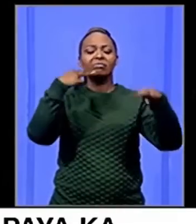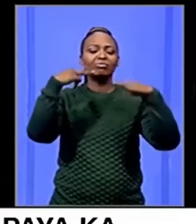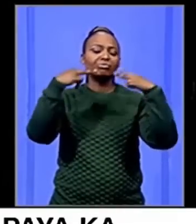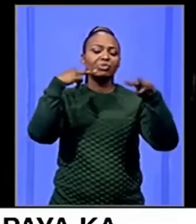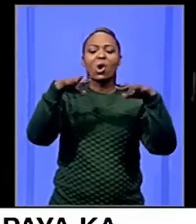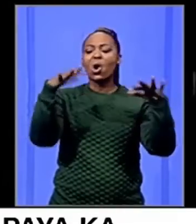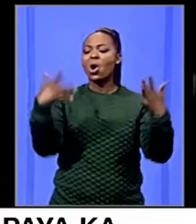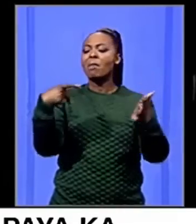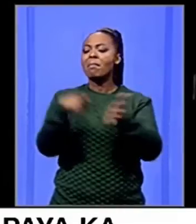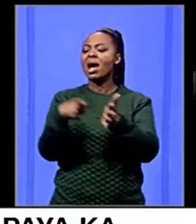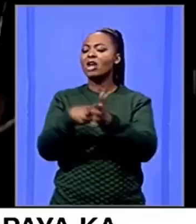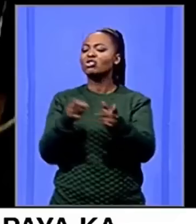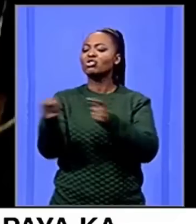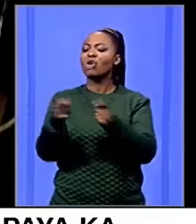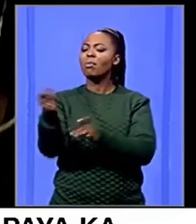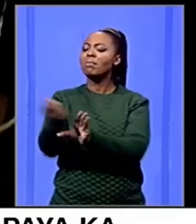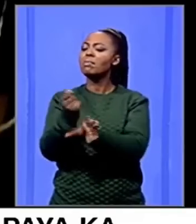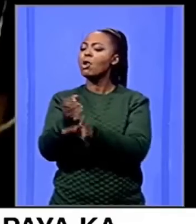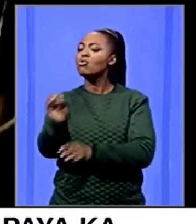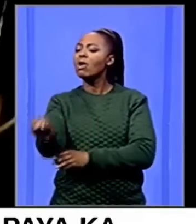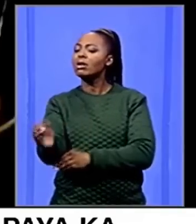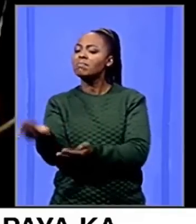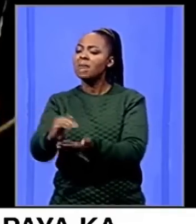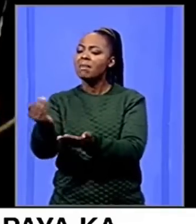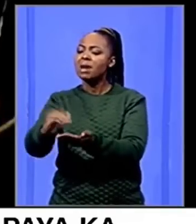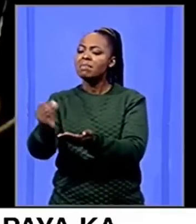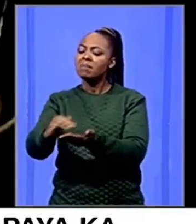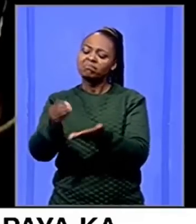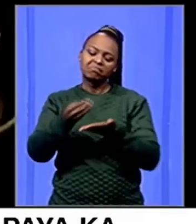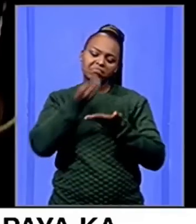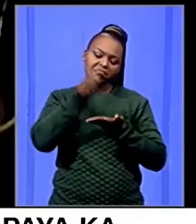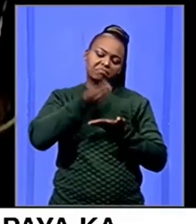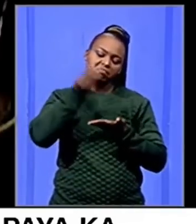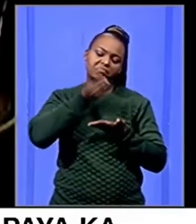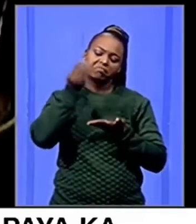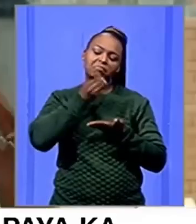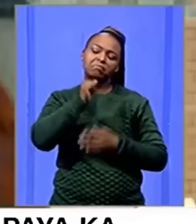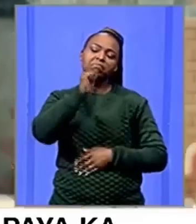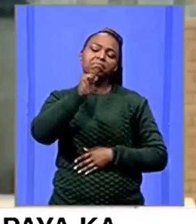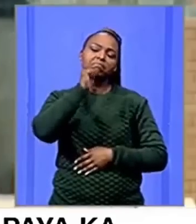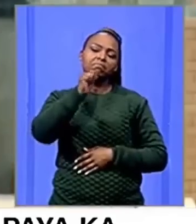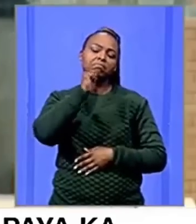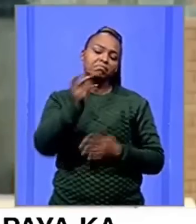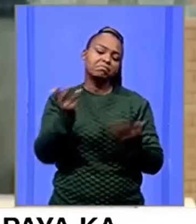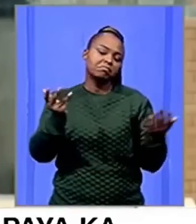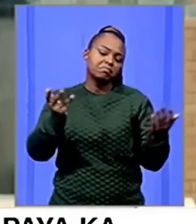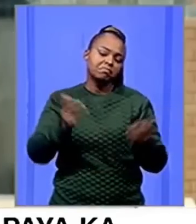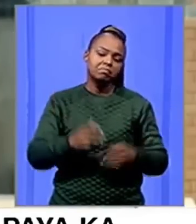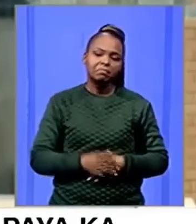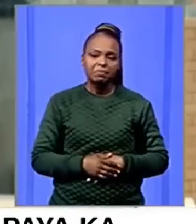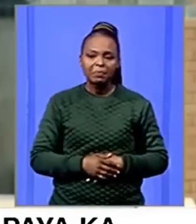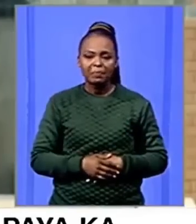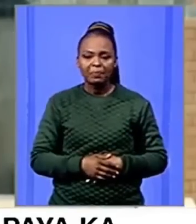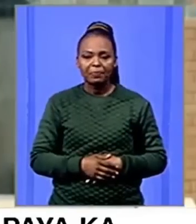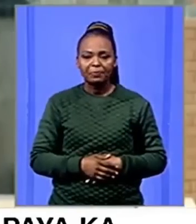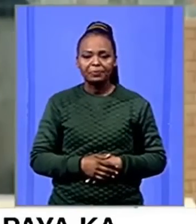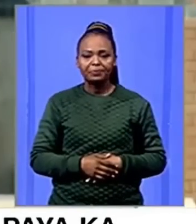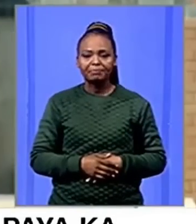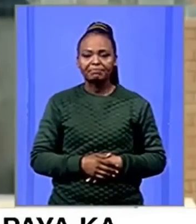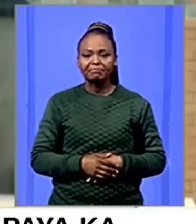apeilwe fela bao ba bonang letseno le le kwa tlase ba ka kgona go sireletsa dijo tsa bona. The alternative for me has been